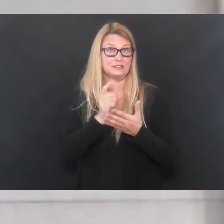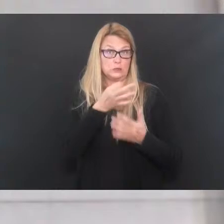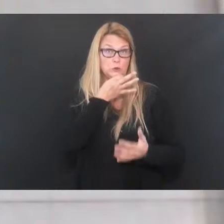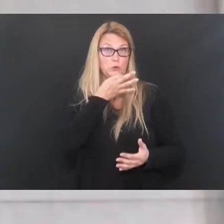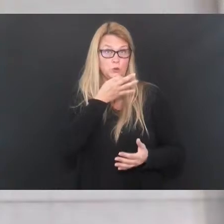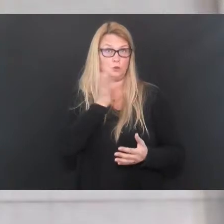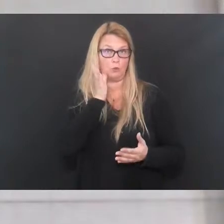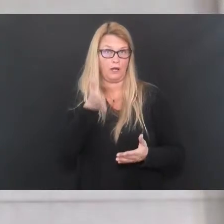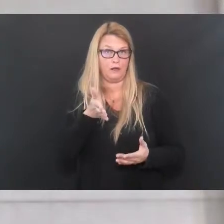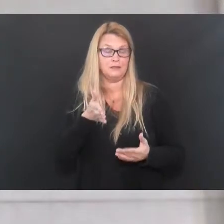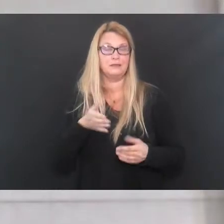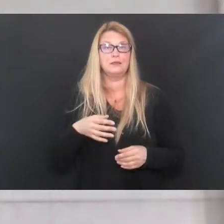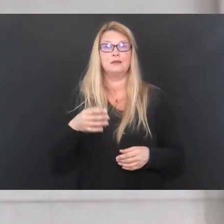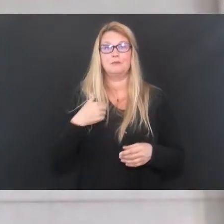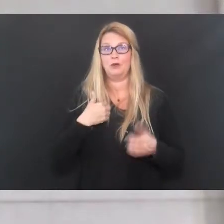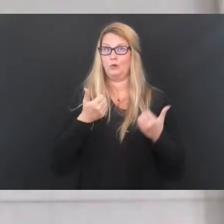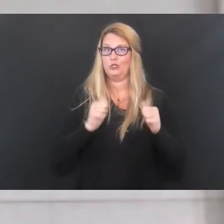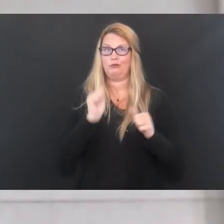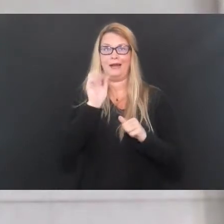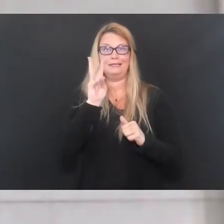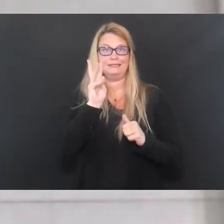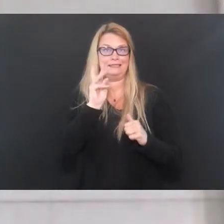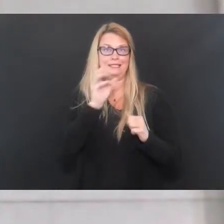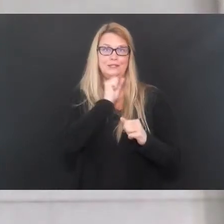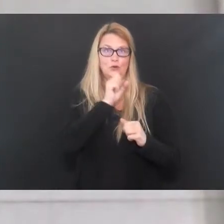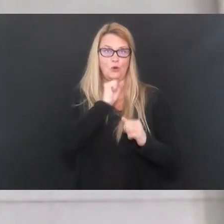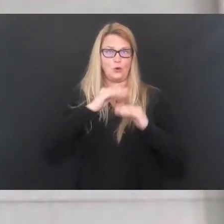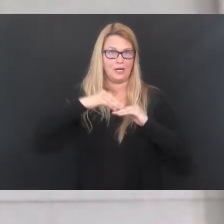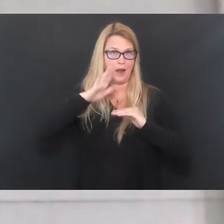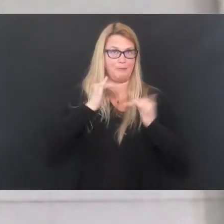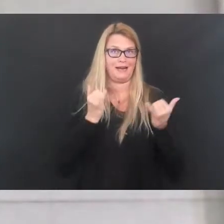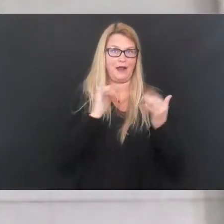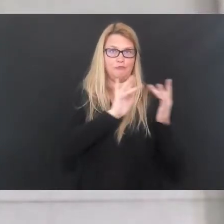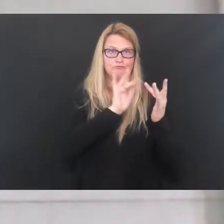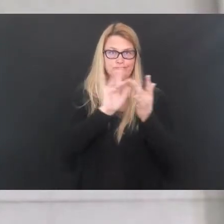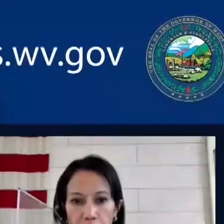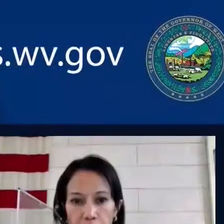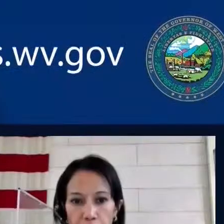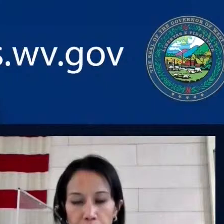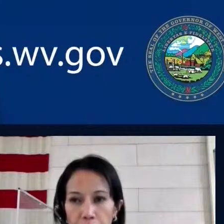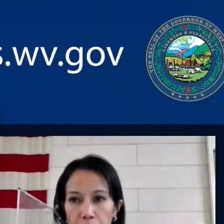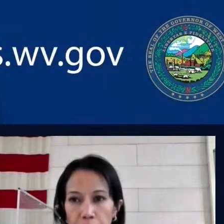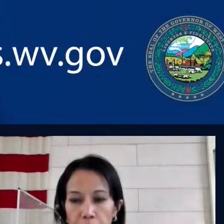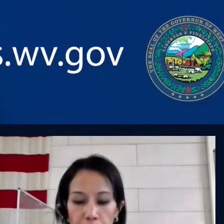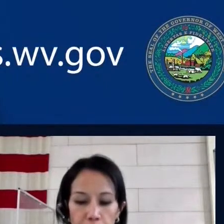16 and olders as quickly as possible throughout the state right now. Thanks.